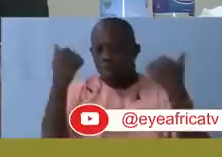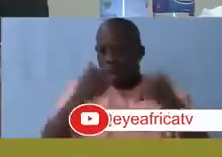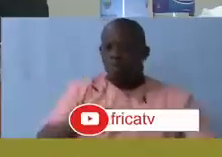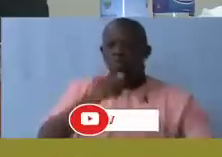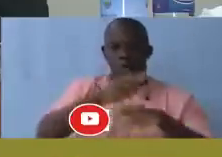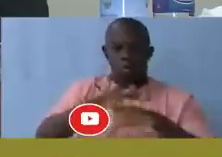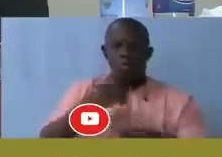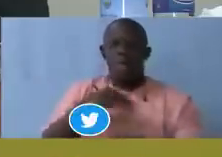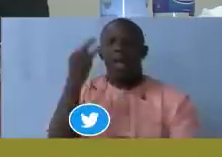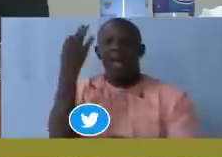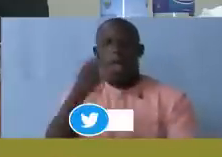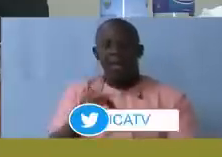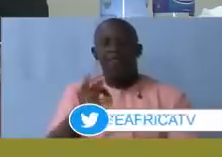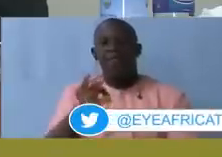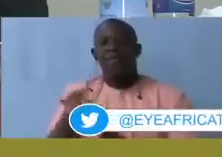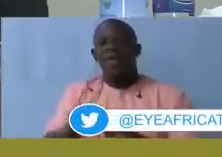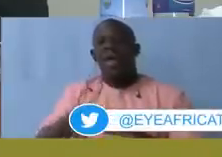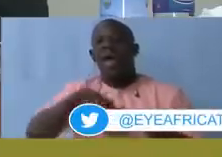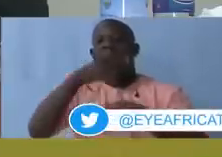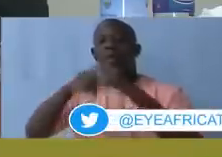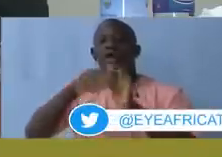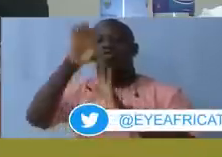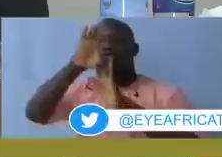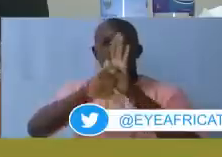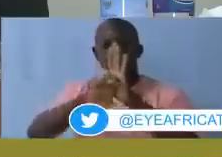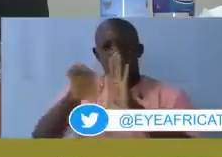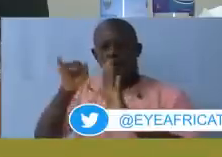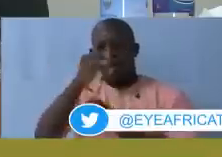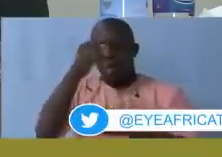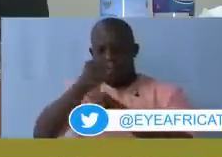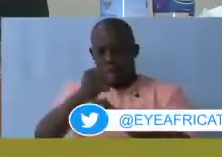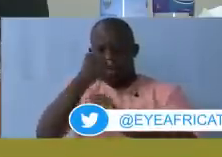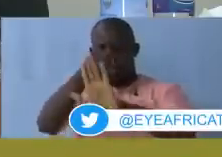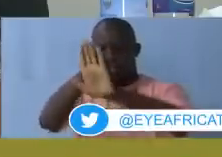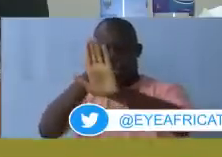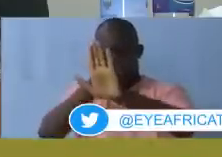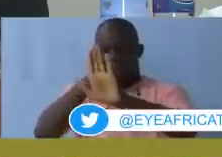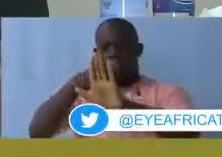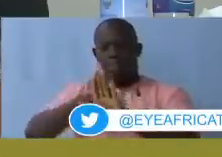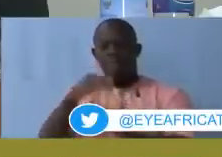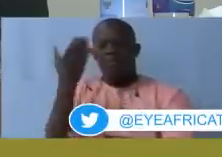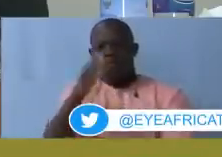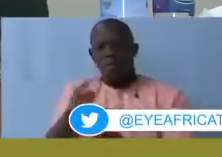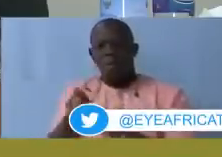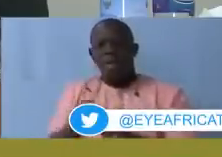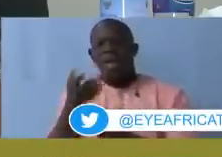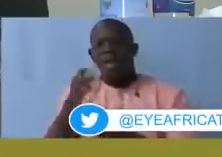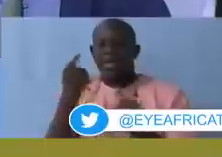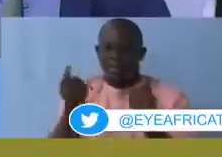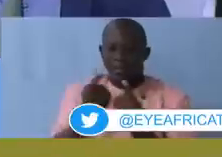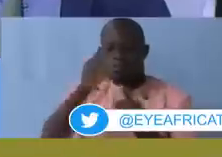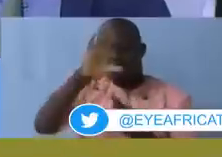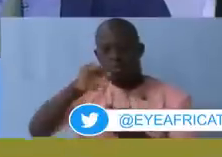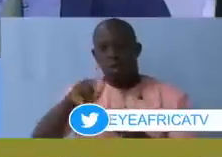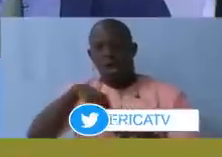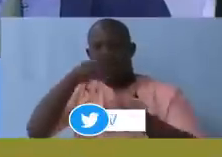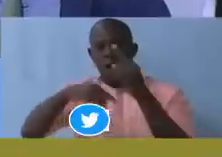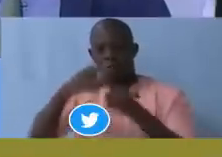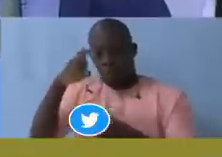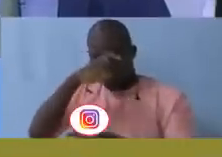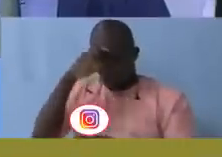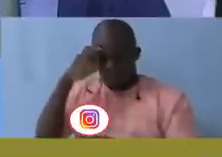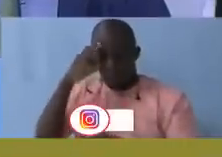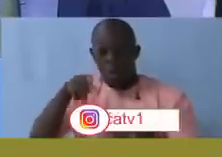the constitution that is meant to protect me from any interference in executing my job without fear